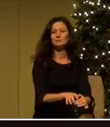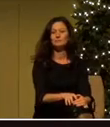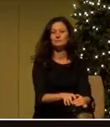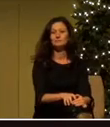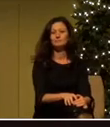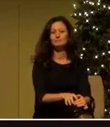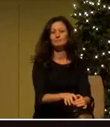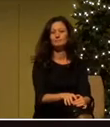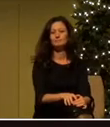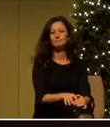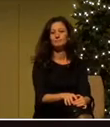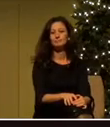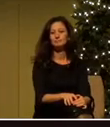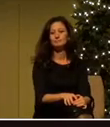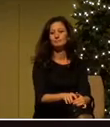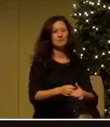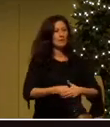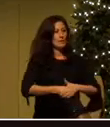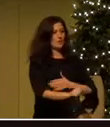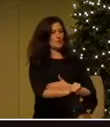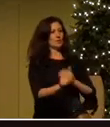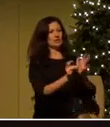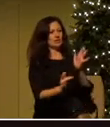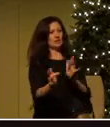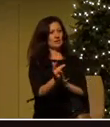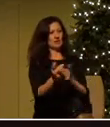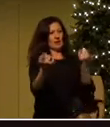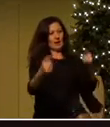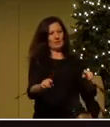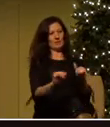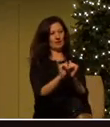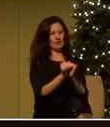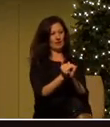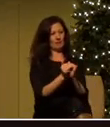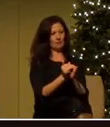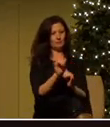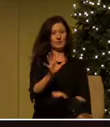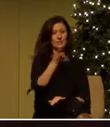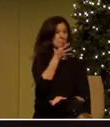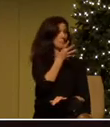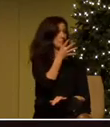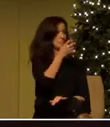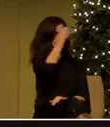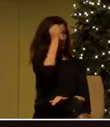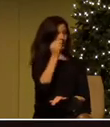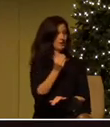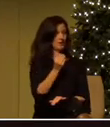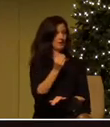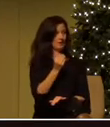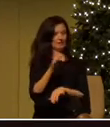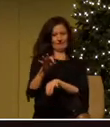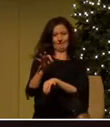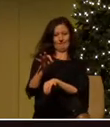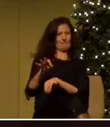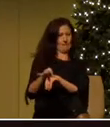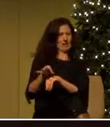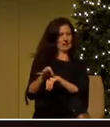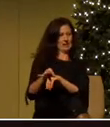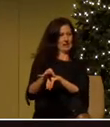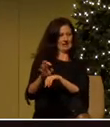This is how the birth of Jesus Christ came about. His mother Mary was pledged to be married to